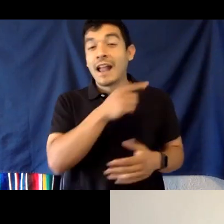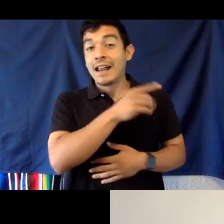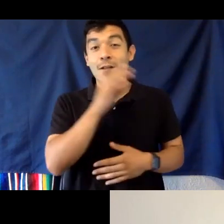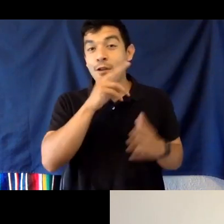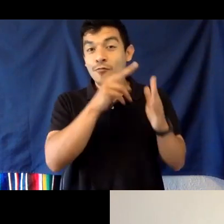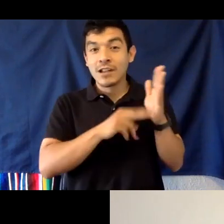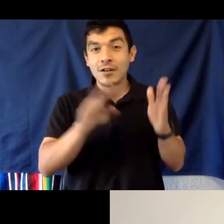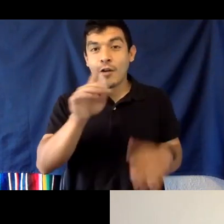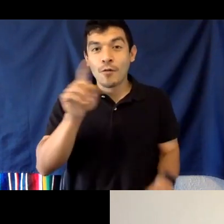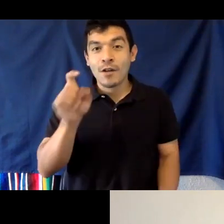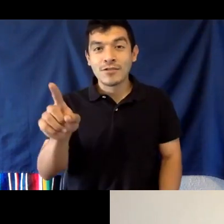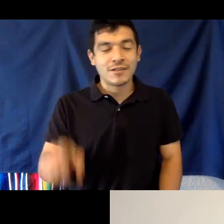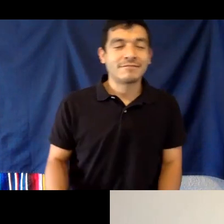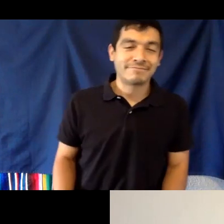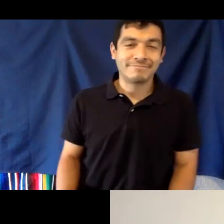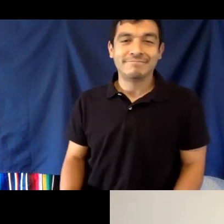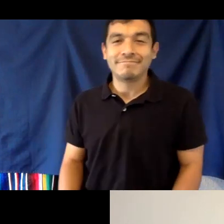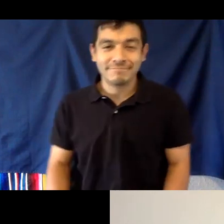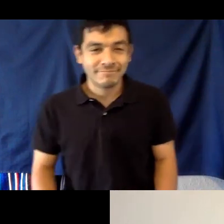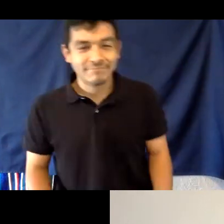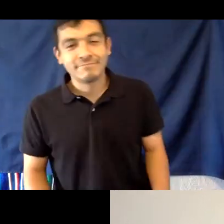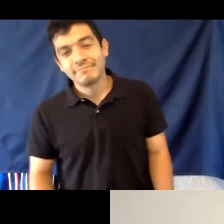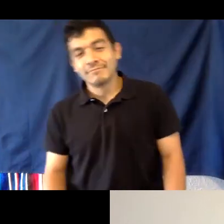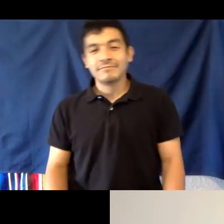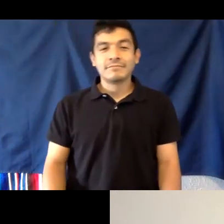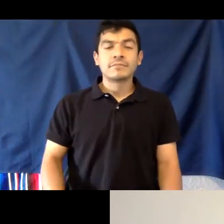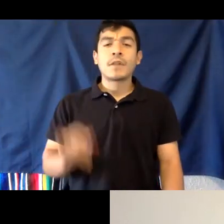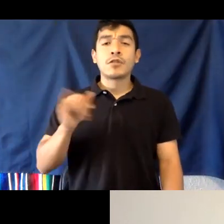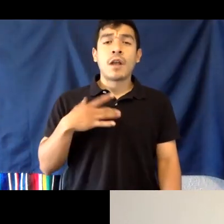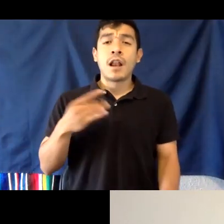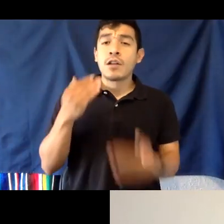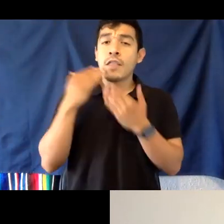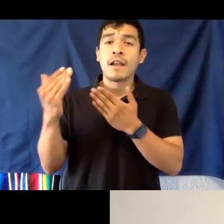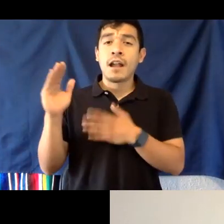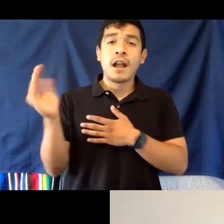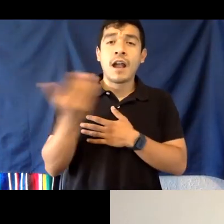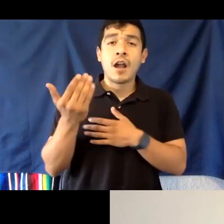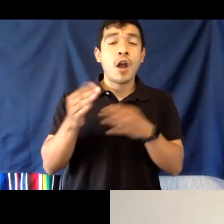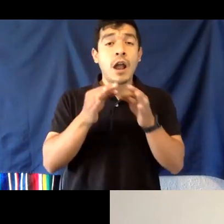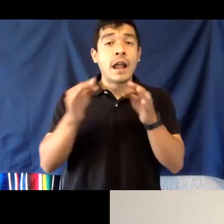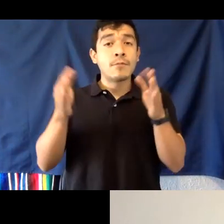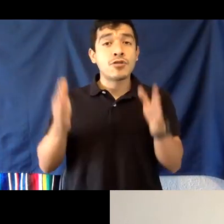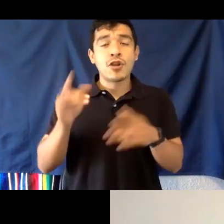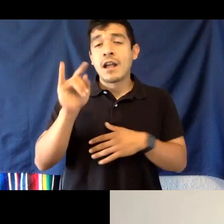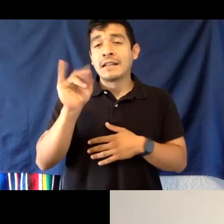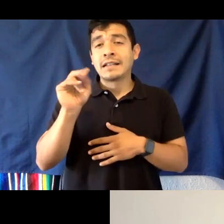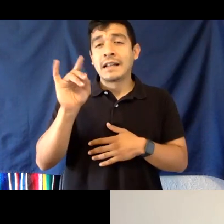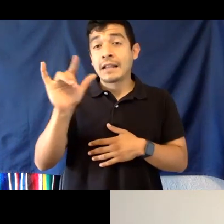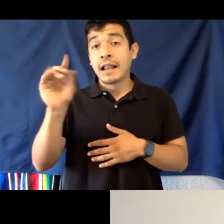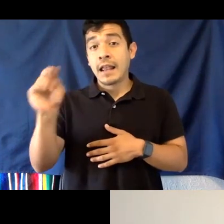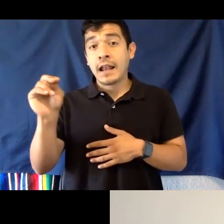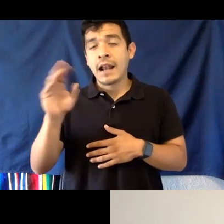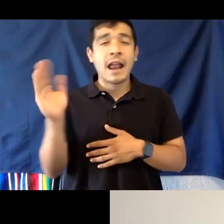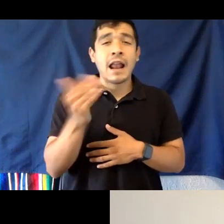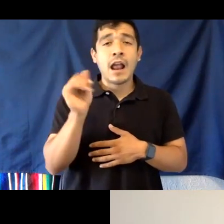those questions aloud to the panelists. Also, I'd like to thank our captioner today, Tina Dillon, and